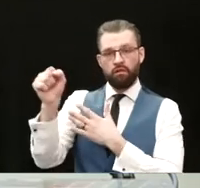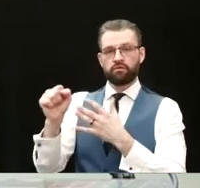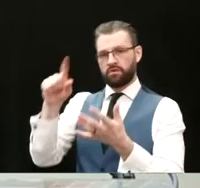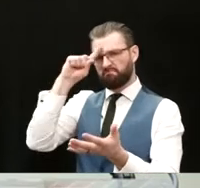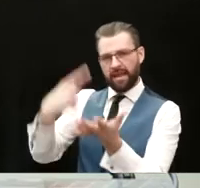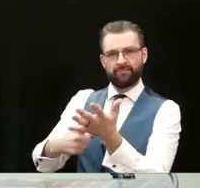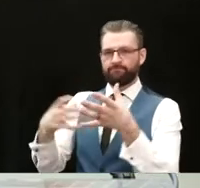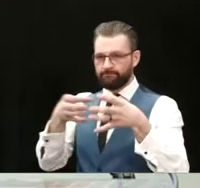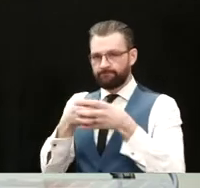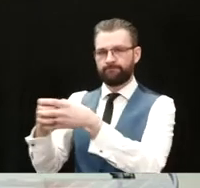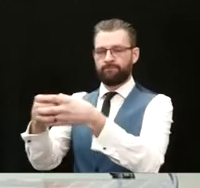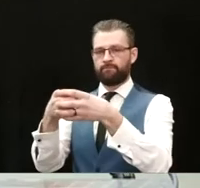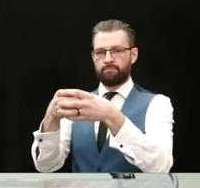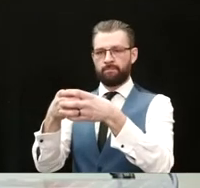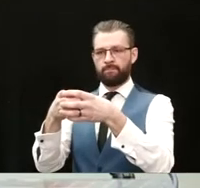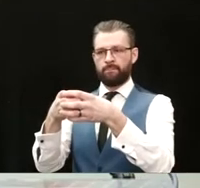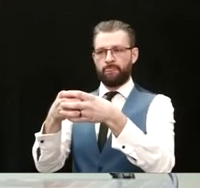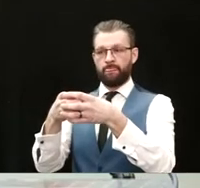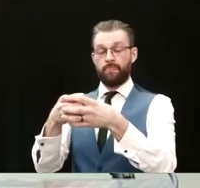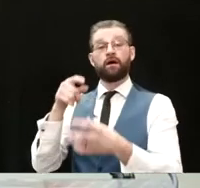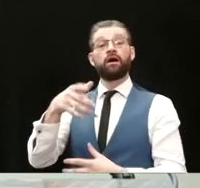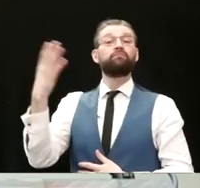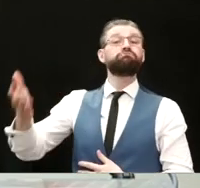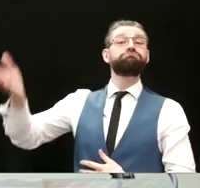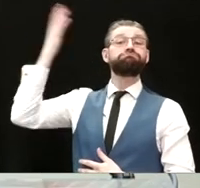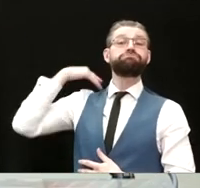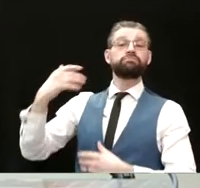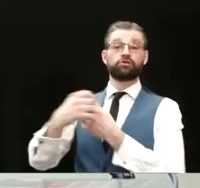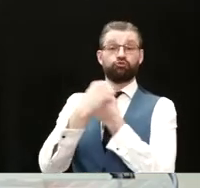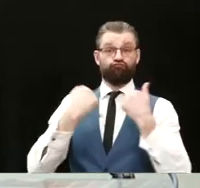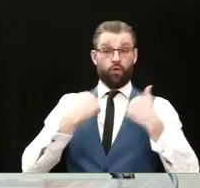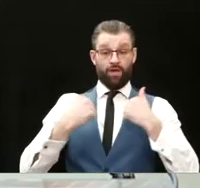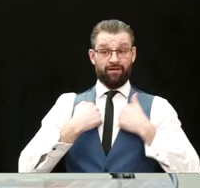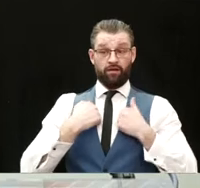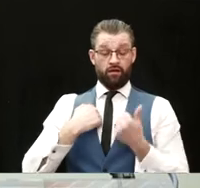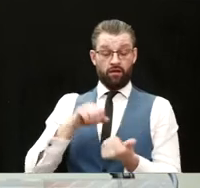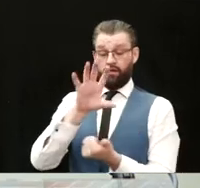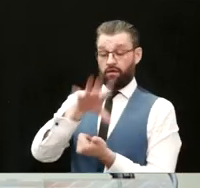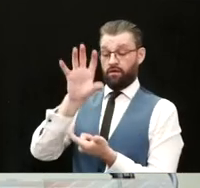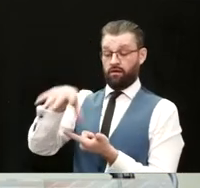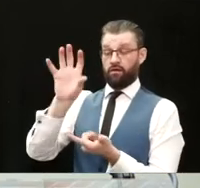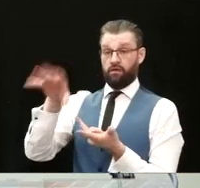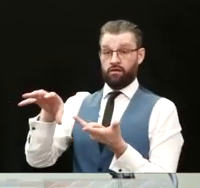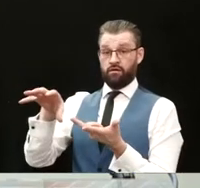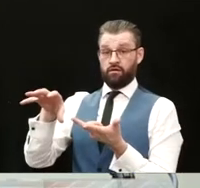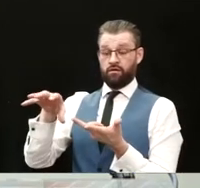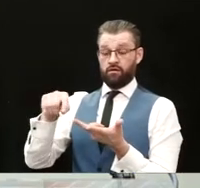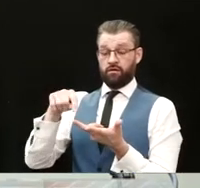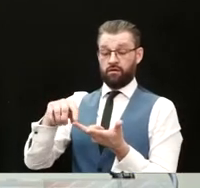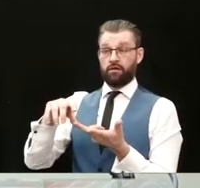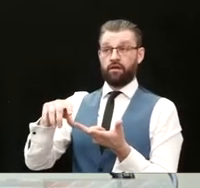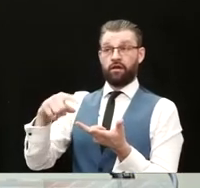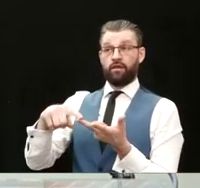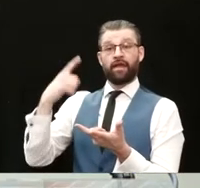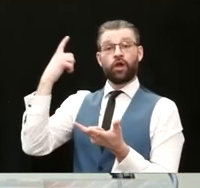and belief. In ancient Rwanda, Hutu, Tutsi, and Twa were